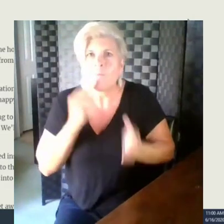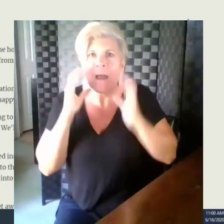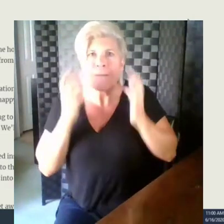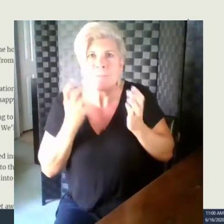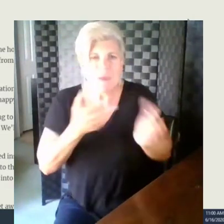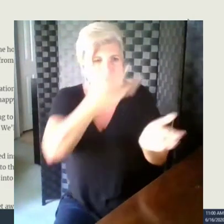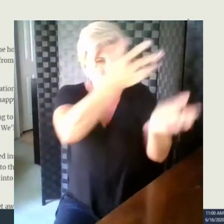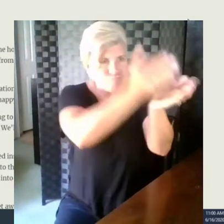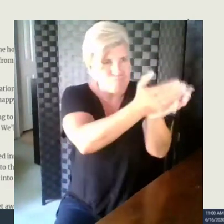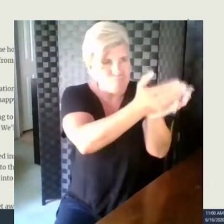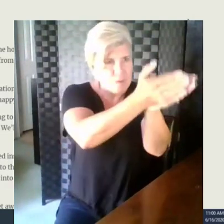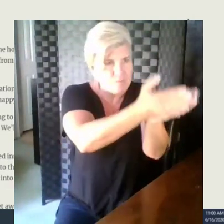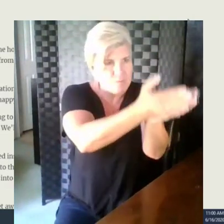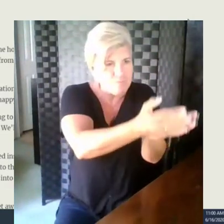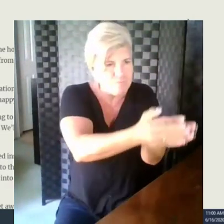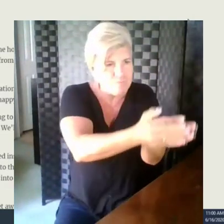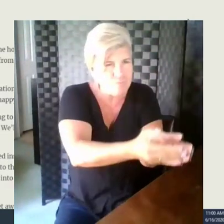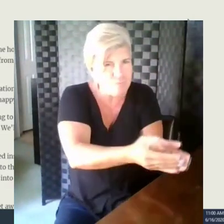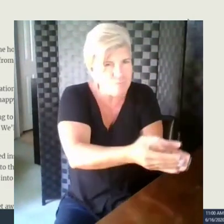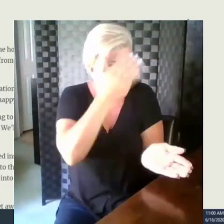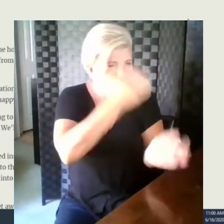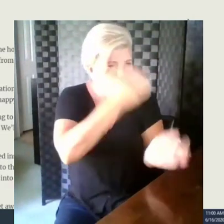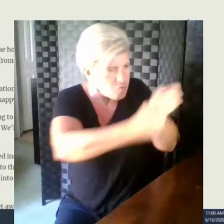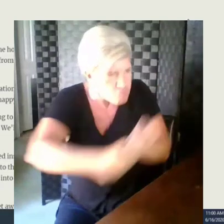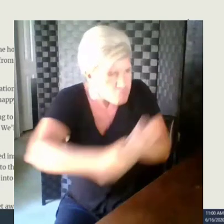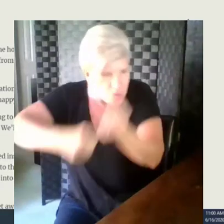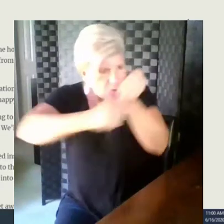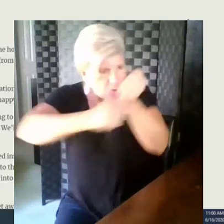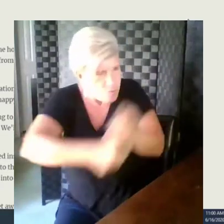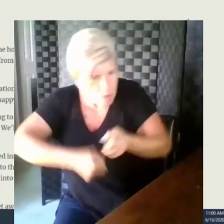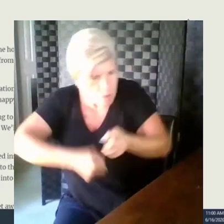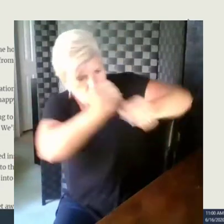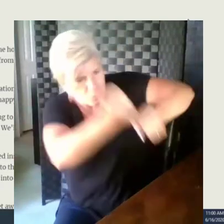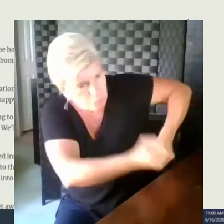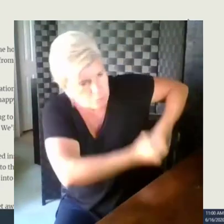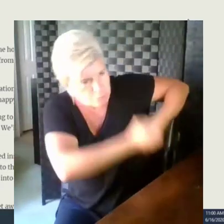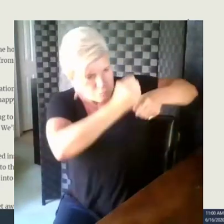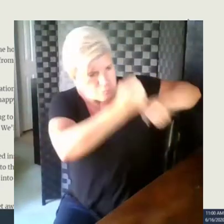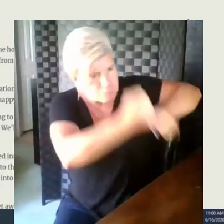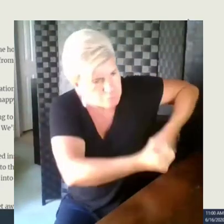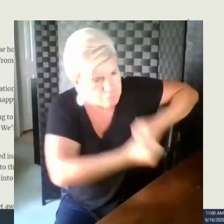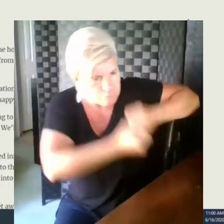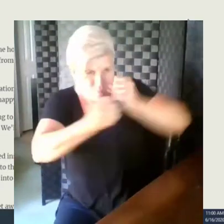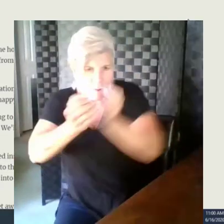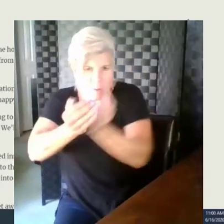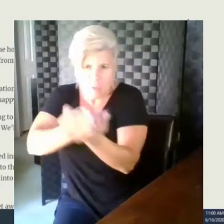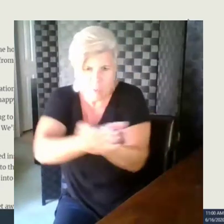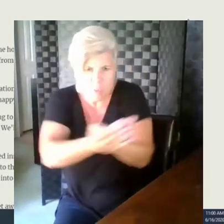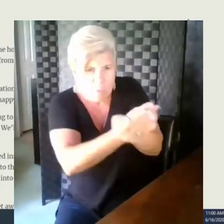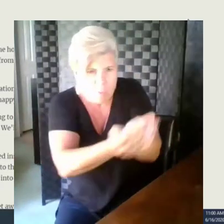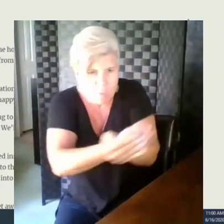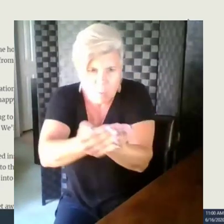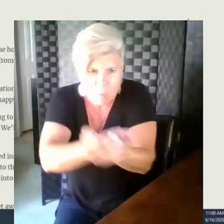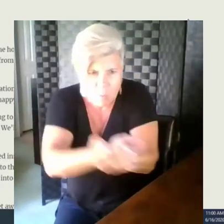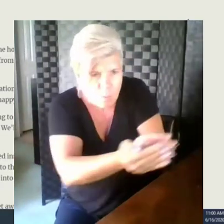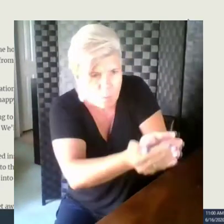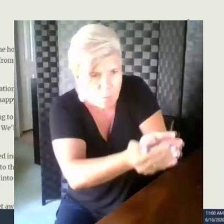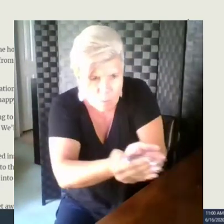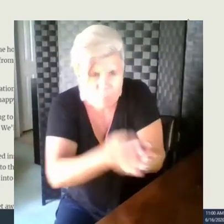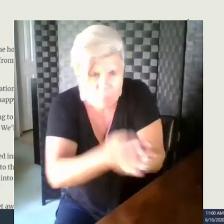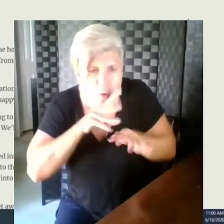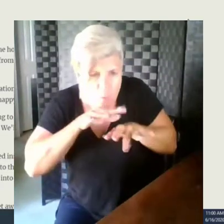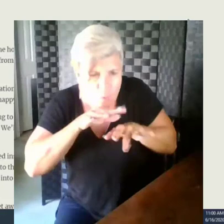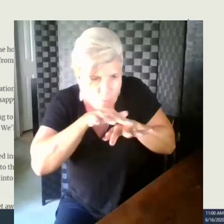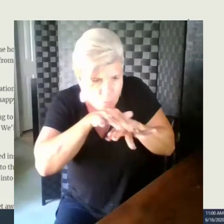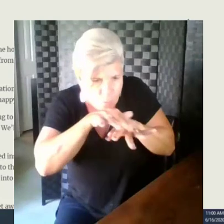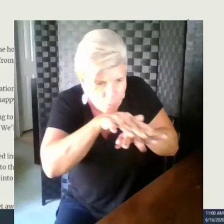with 3 other pirates. The pirates rowed the boat, leading the way into the inlet. The water narrowed and led into a